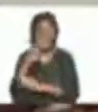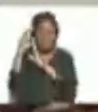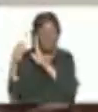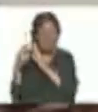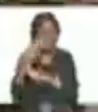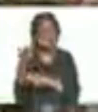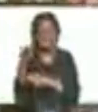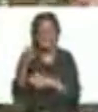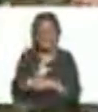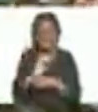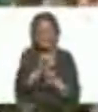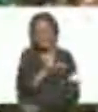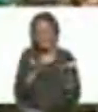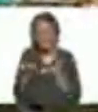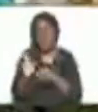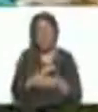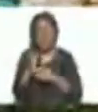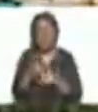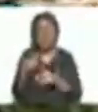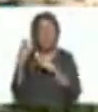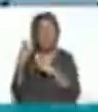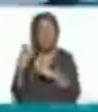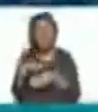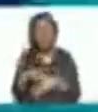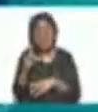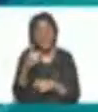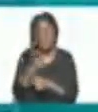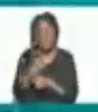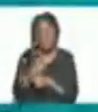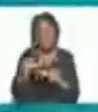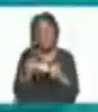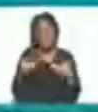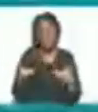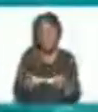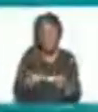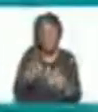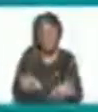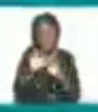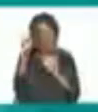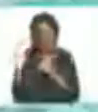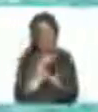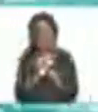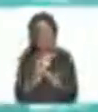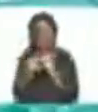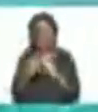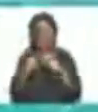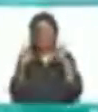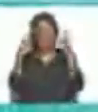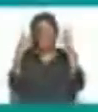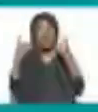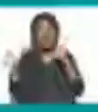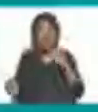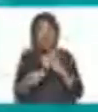Bahamas. Atlantis officials maintain finding the right location is important for safety in order to successfully